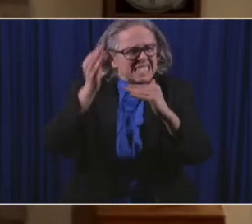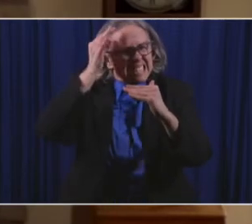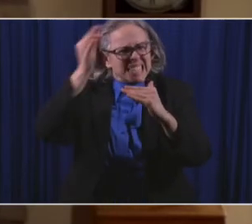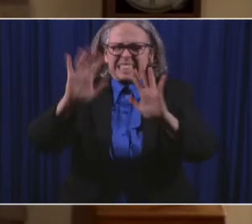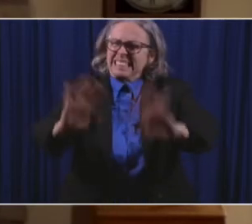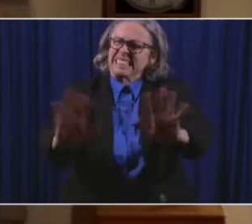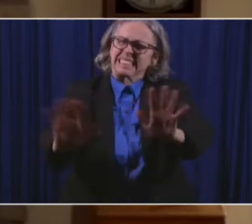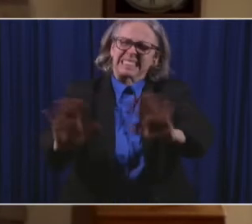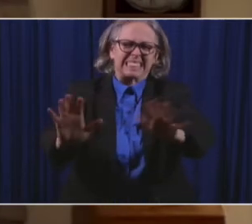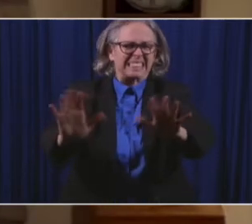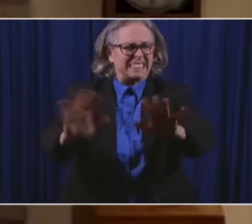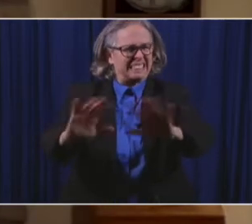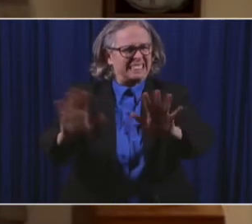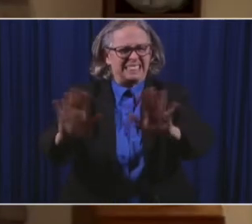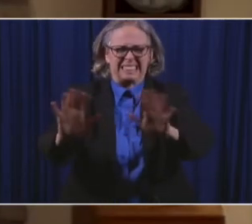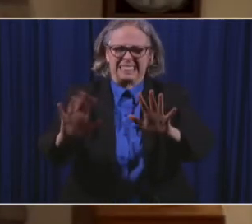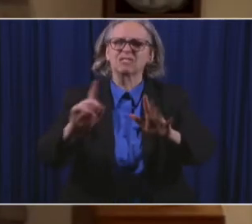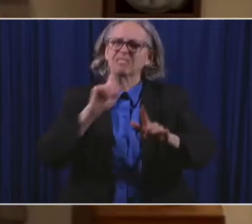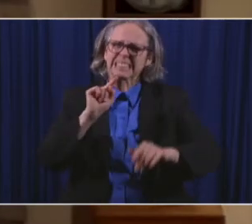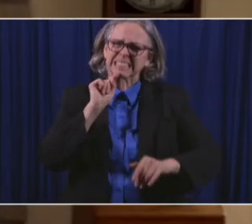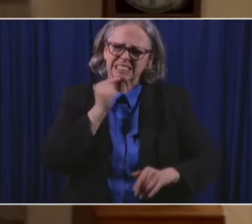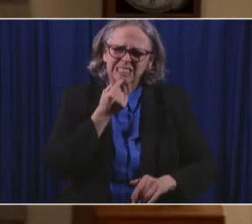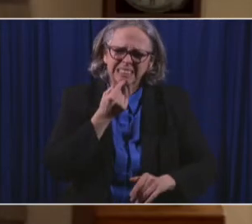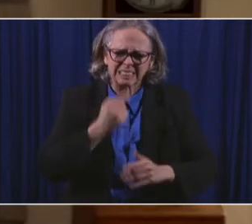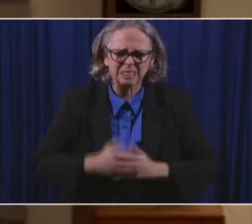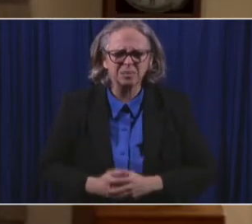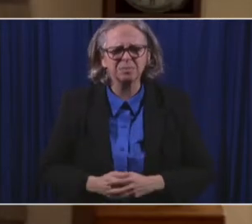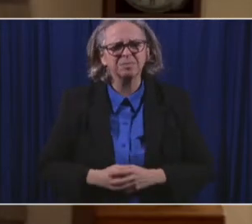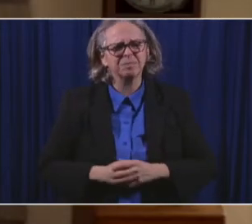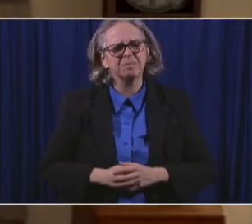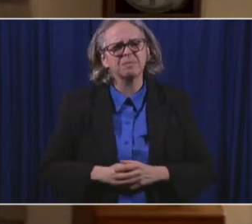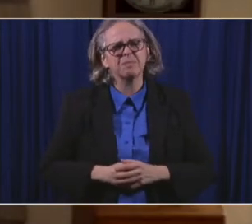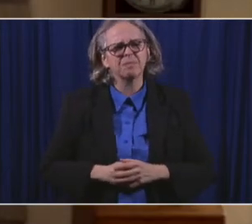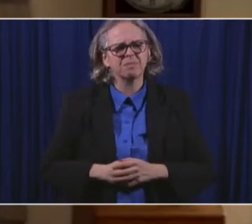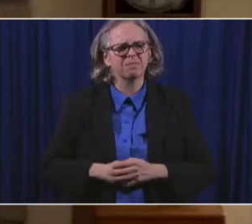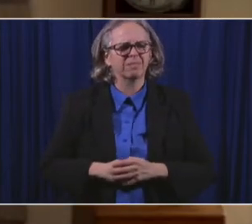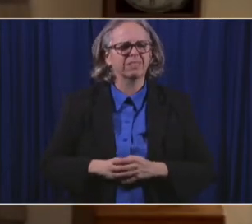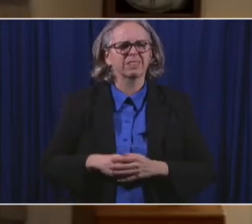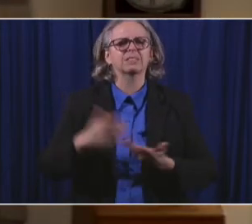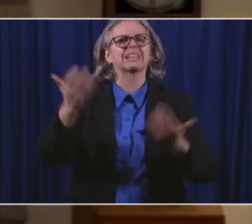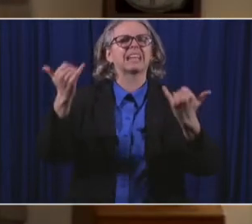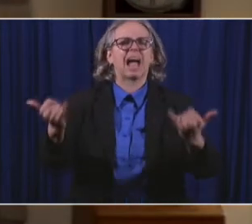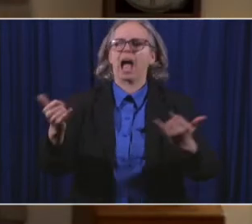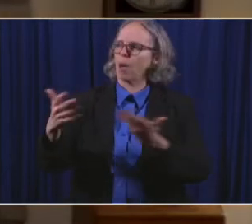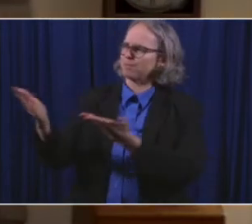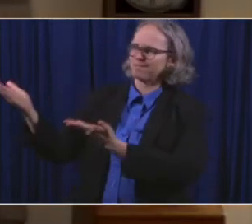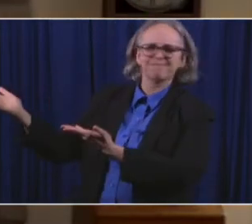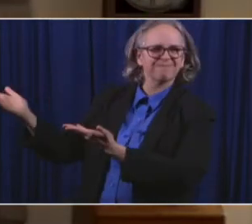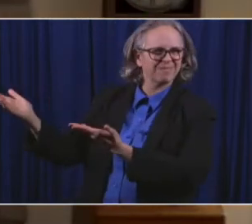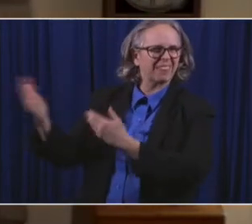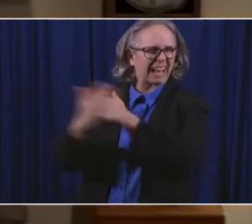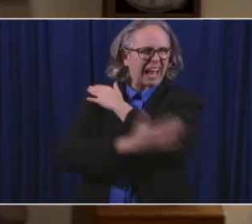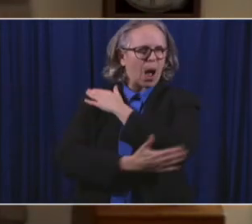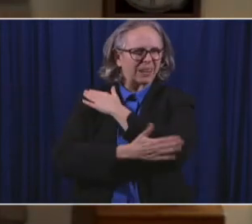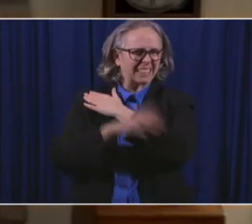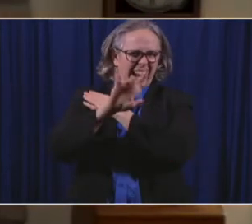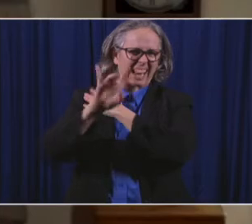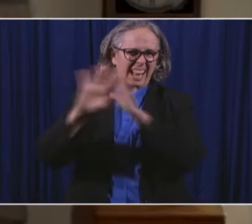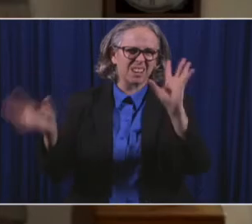down. Let's look at the 88 county indicators. Again, you'll see all of these